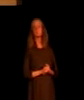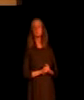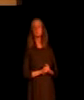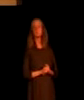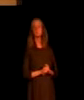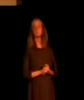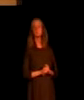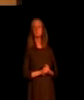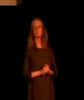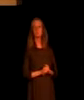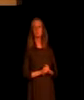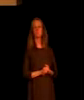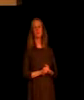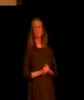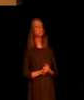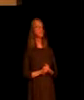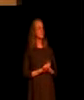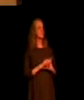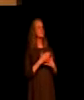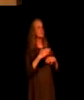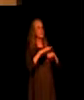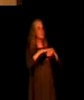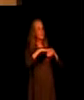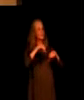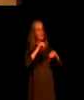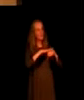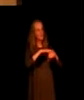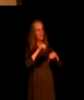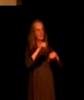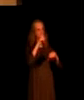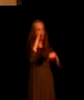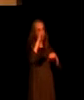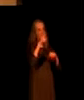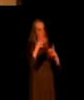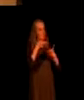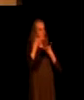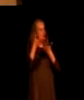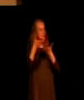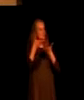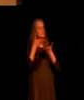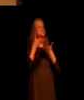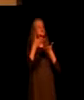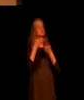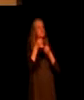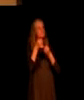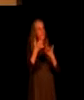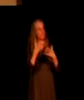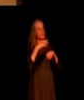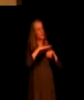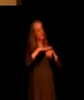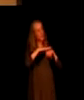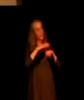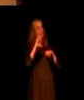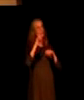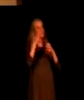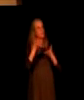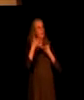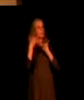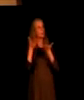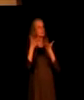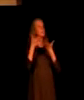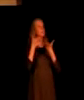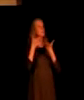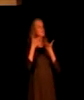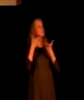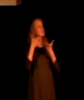They had a big call for proposals of scientists worldwide that